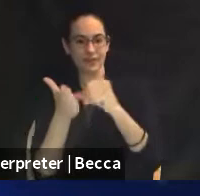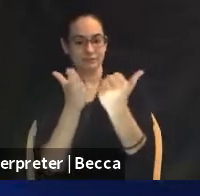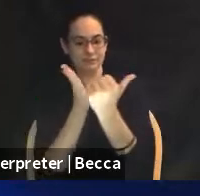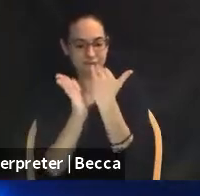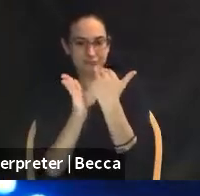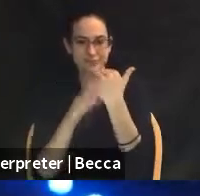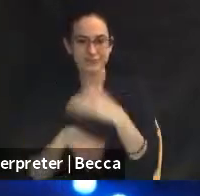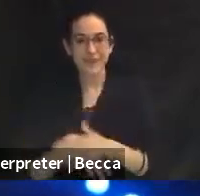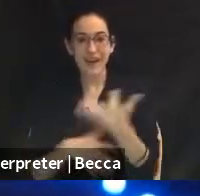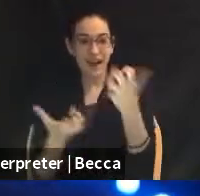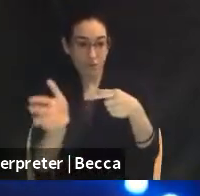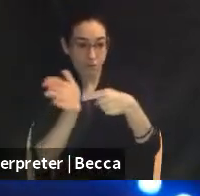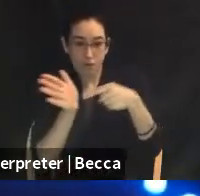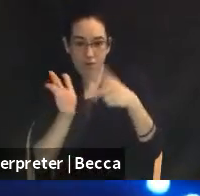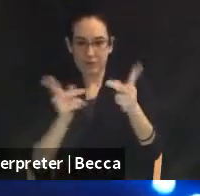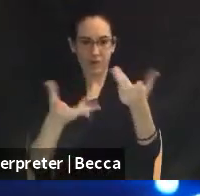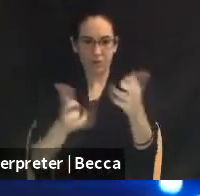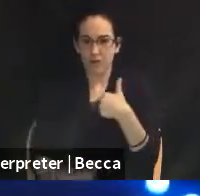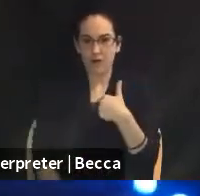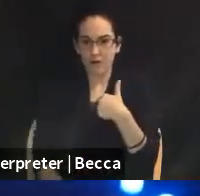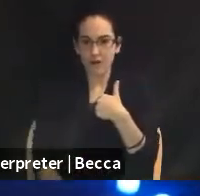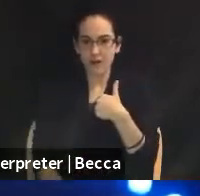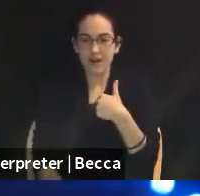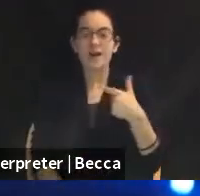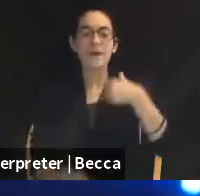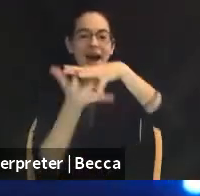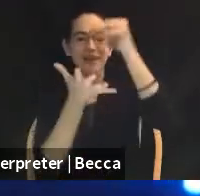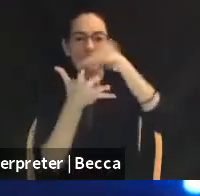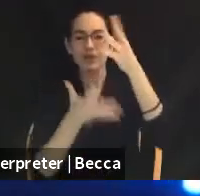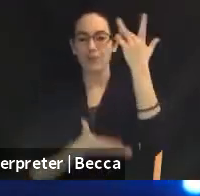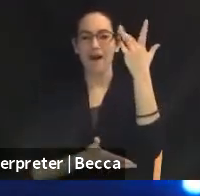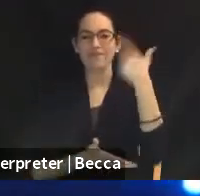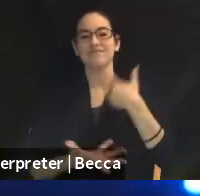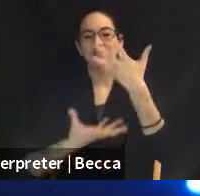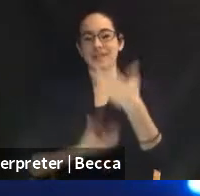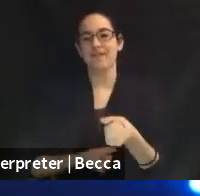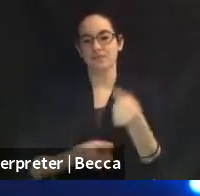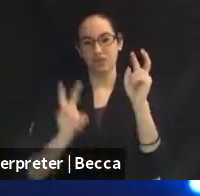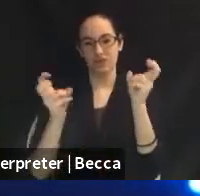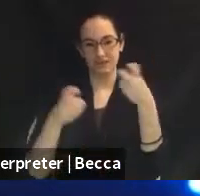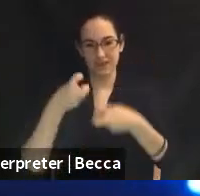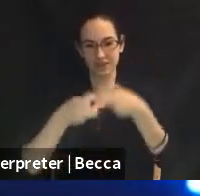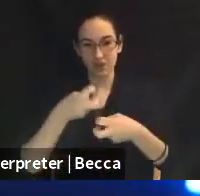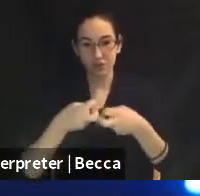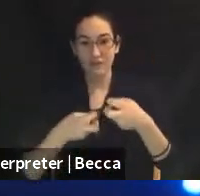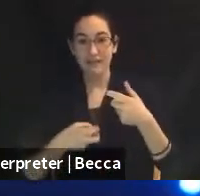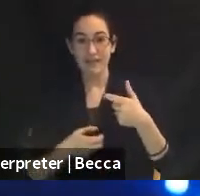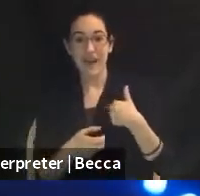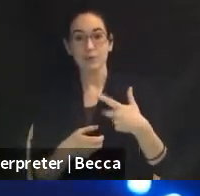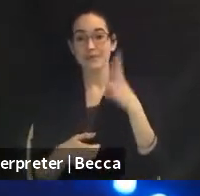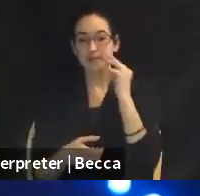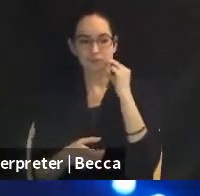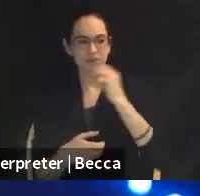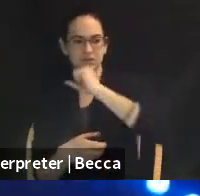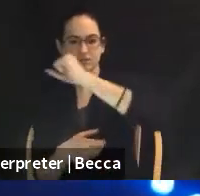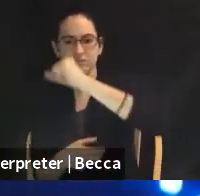I don't want to owe anybody, but I've learned that it's because I had trust issues. And I was coming from a defensive posture. And actually,